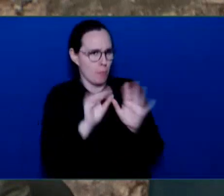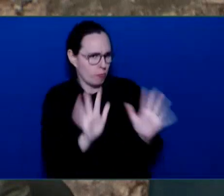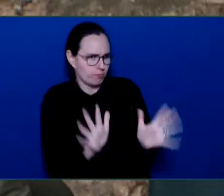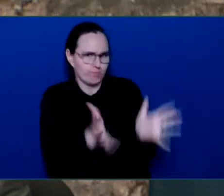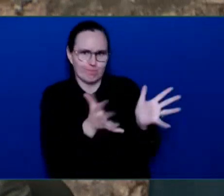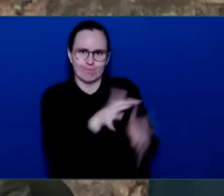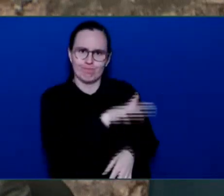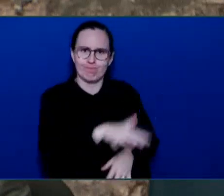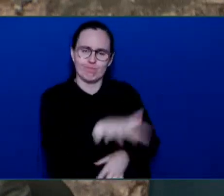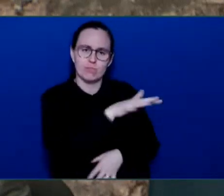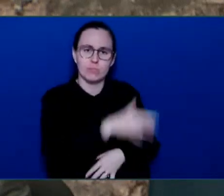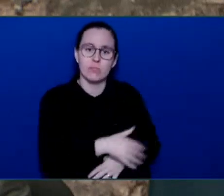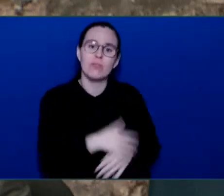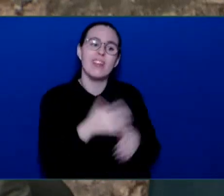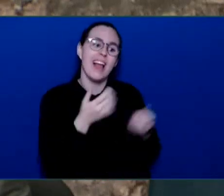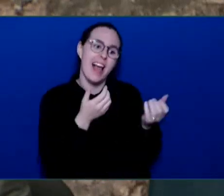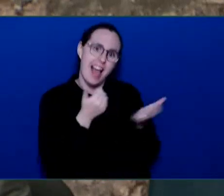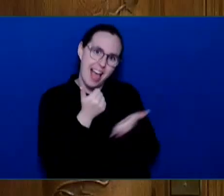person that the members mentioned.